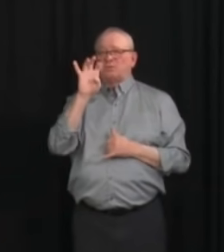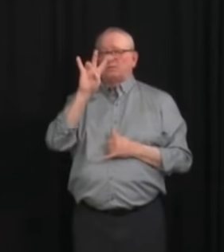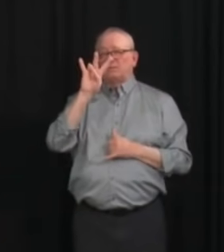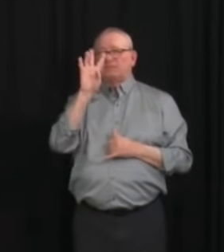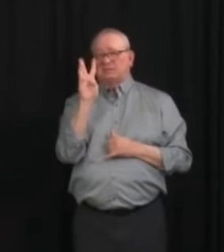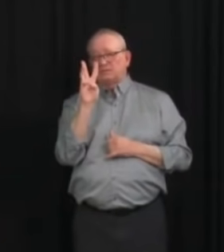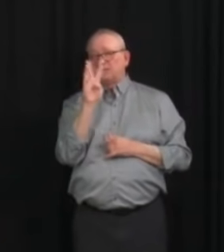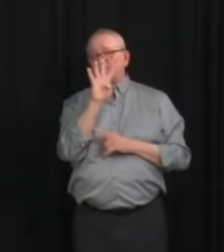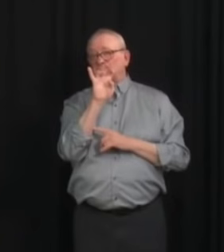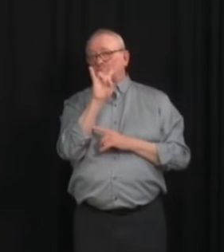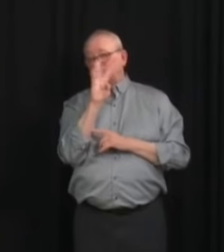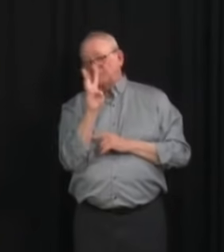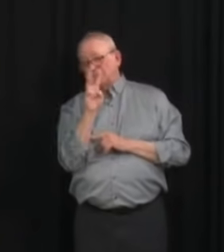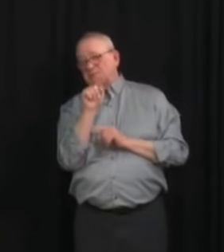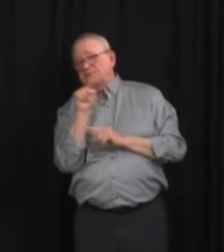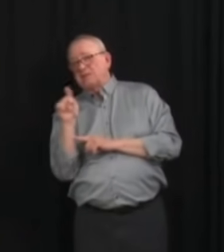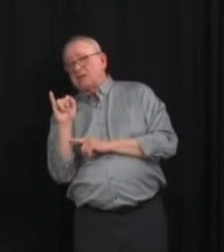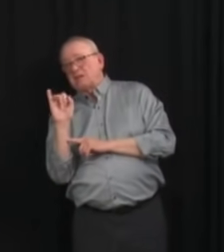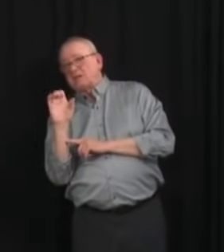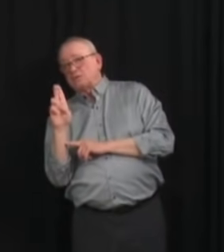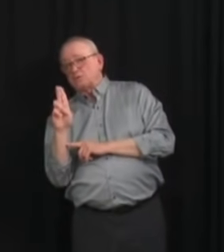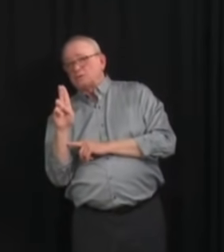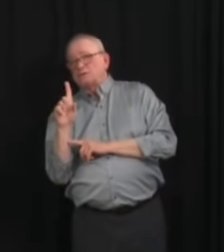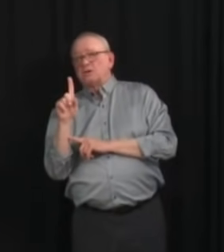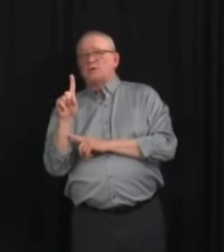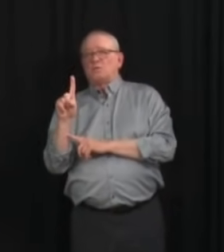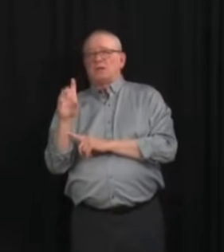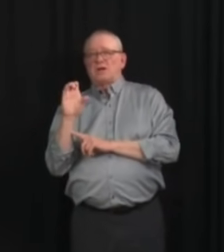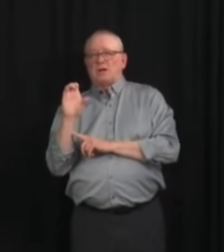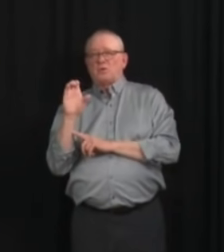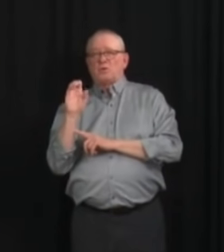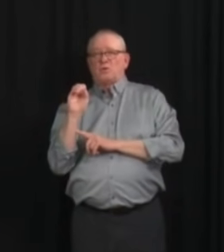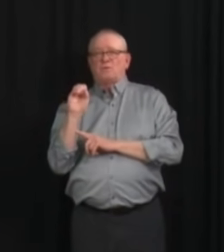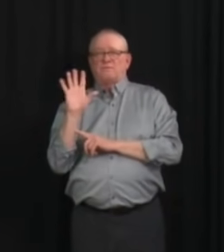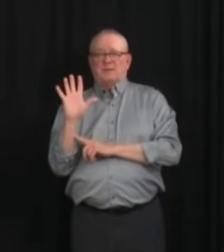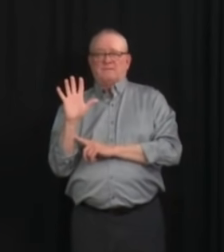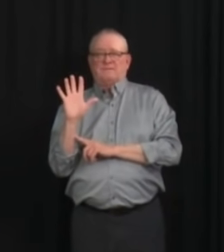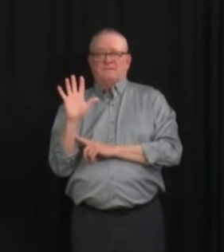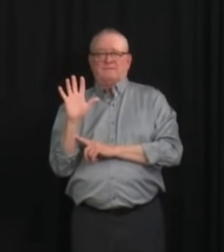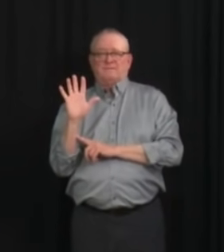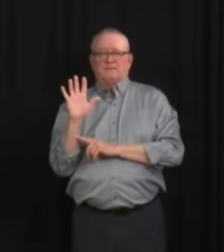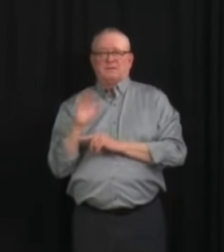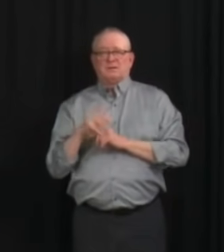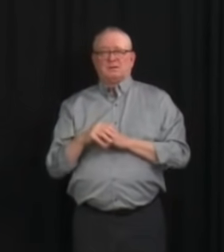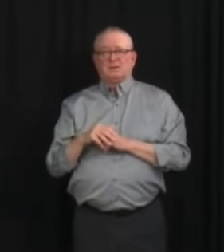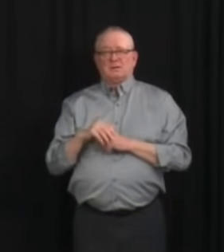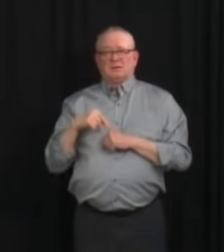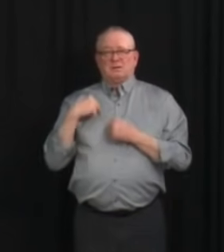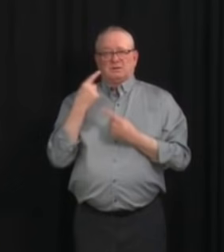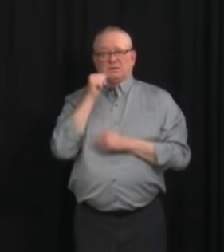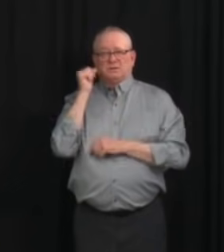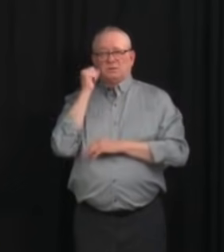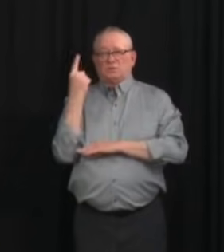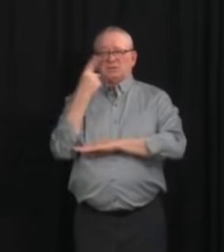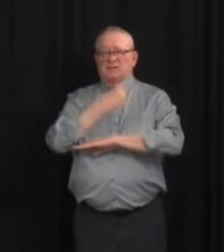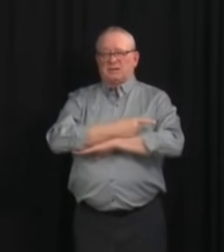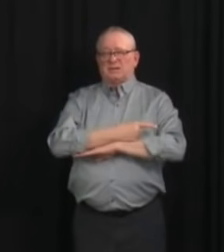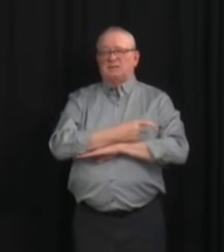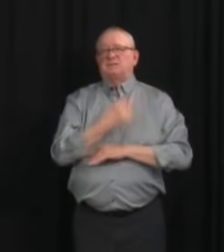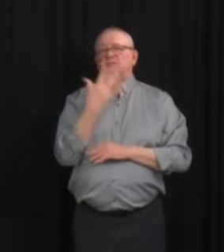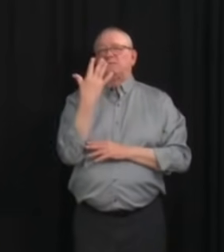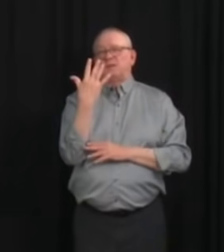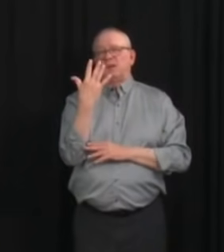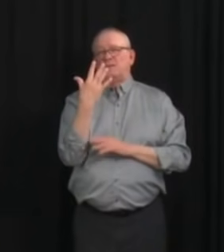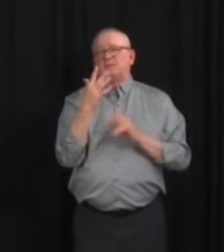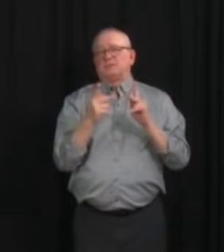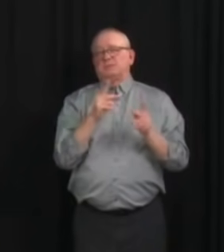105 in the ICU. Sadly, 5 new deaths were reported to Alberta Health in the last 24 hours. I